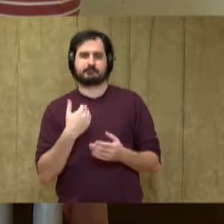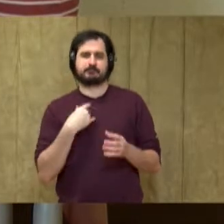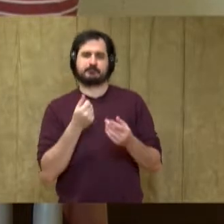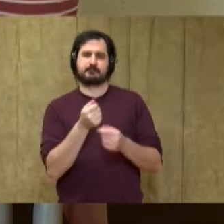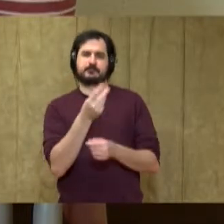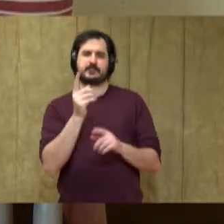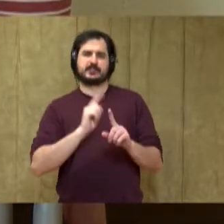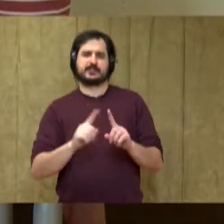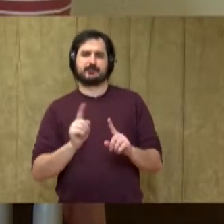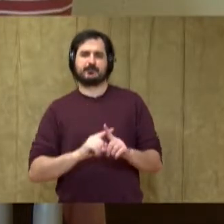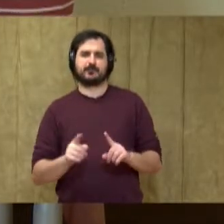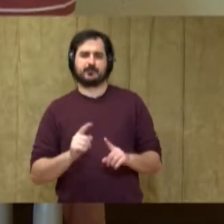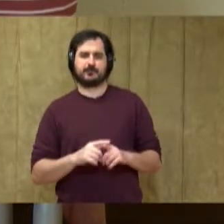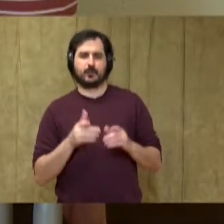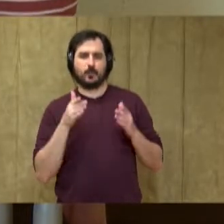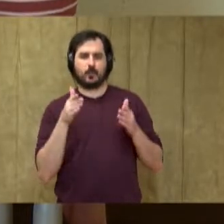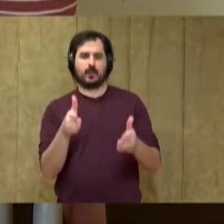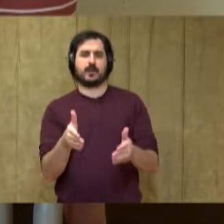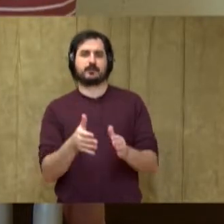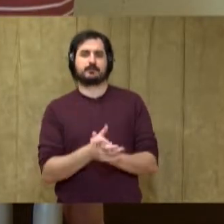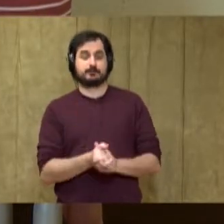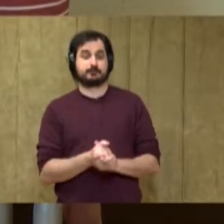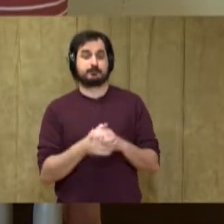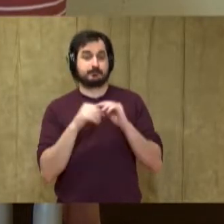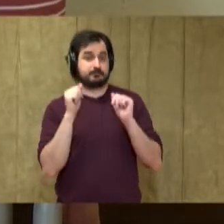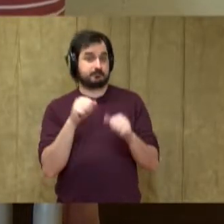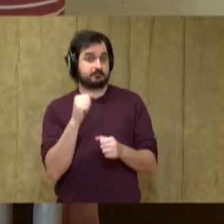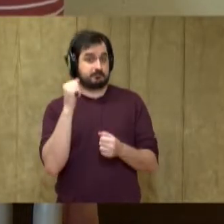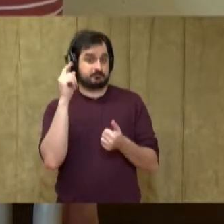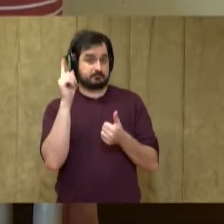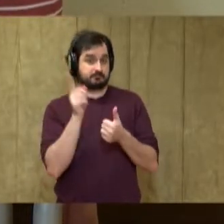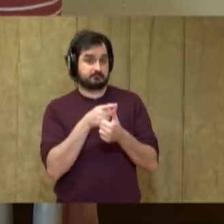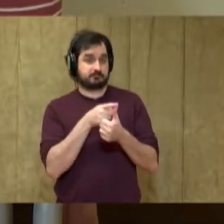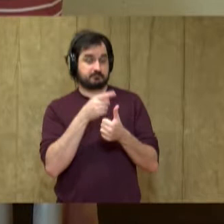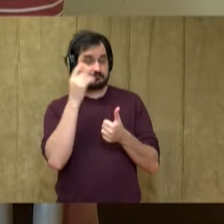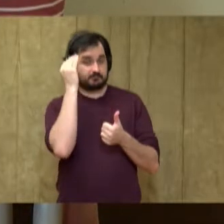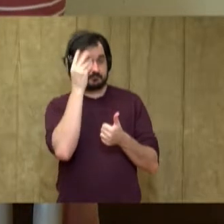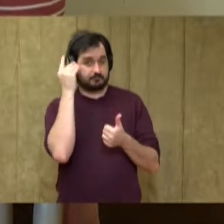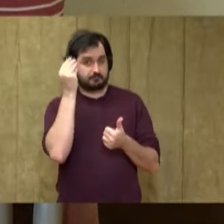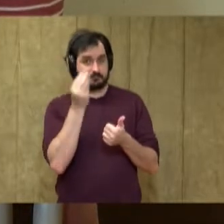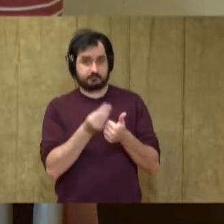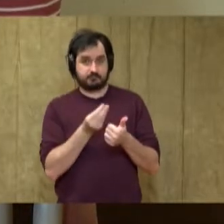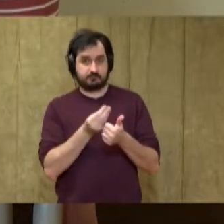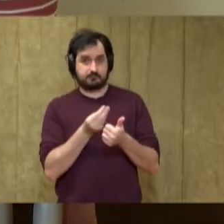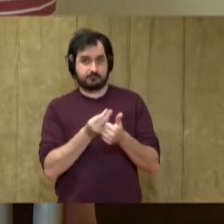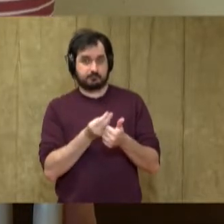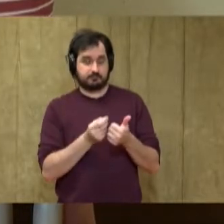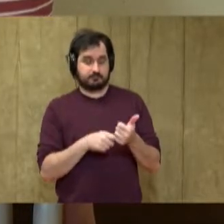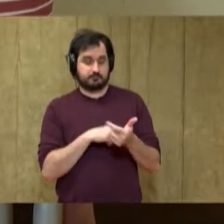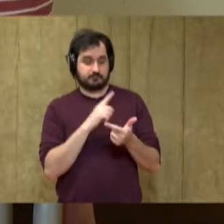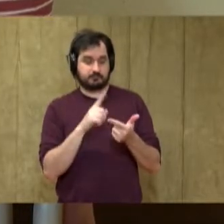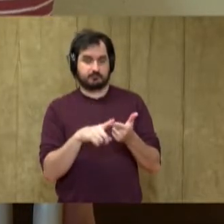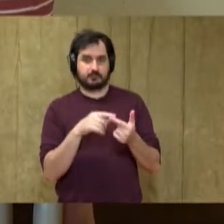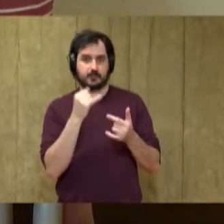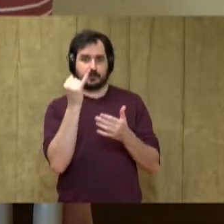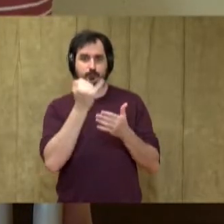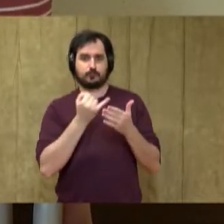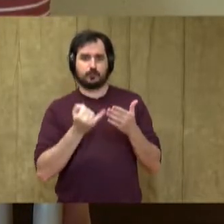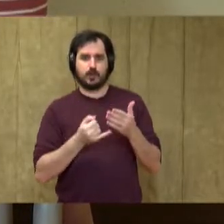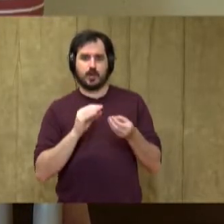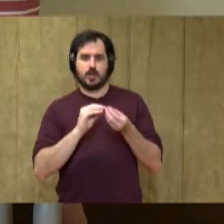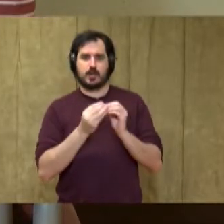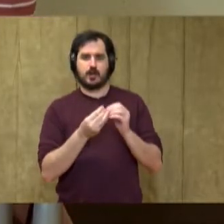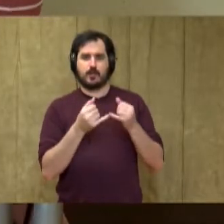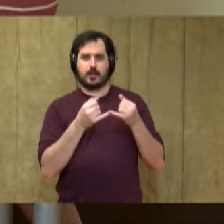that. We could think about money. We could draw a number line. or we could do a model on our hundredths